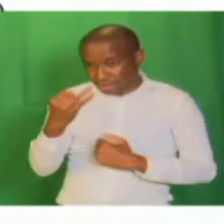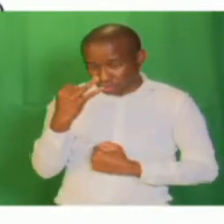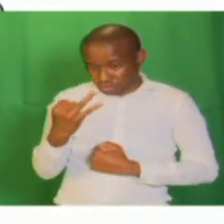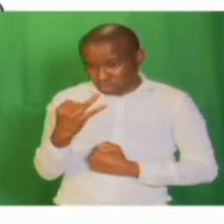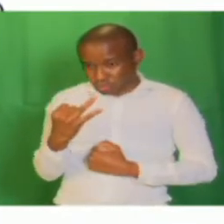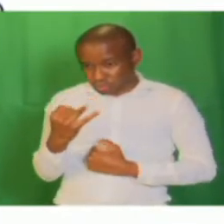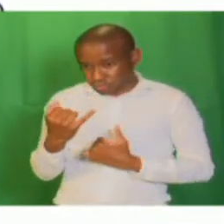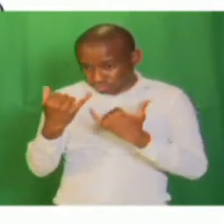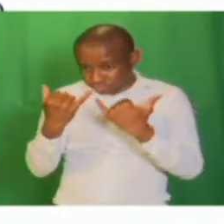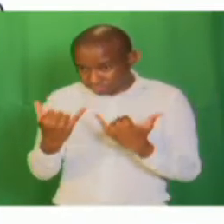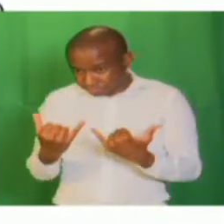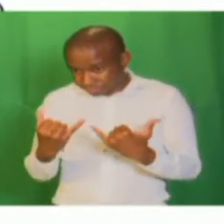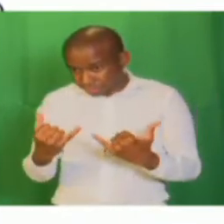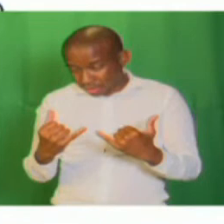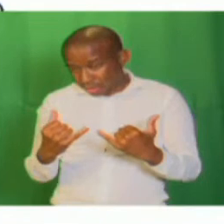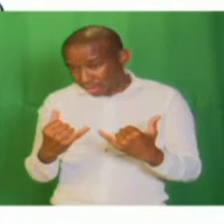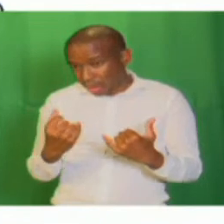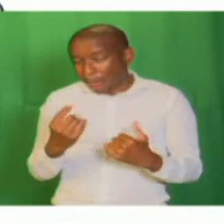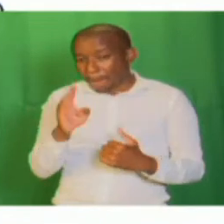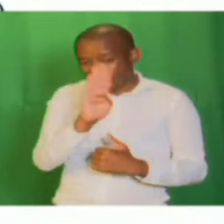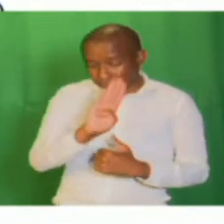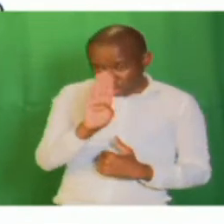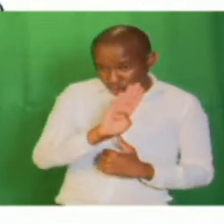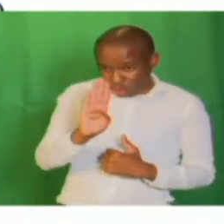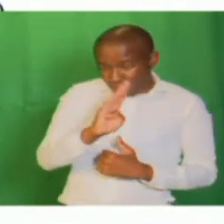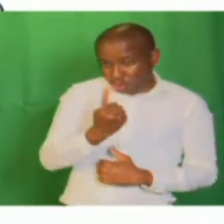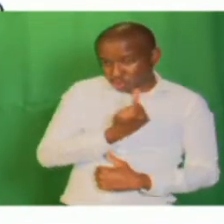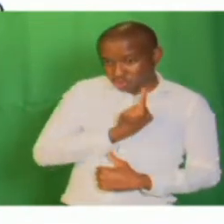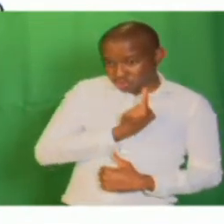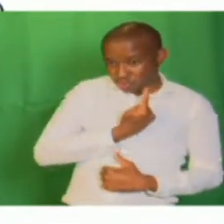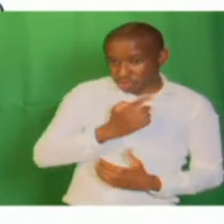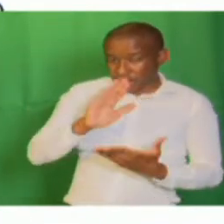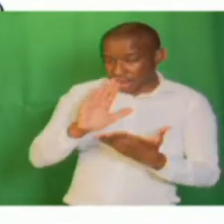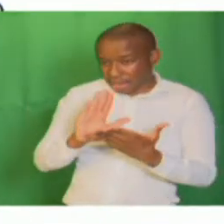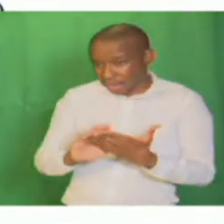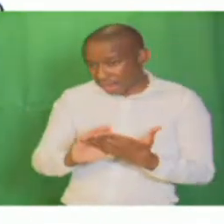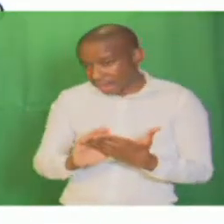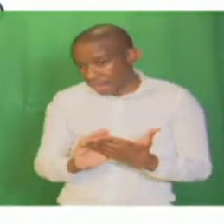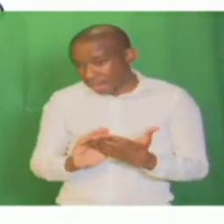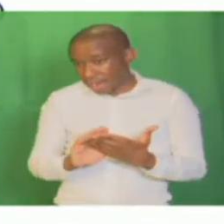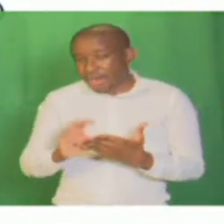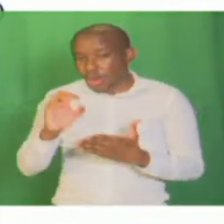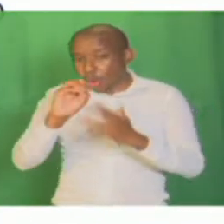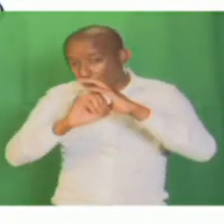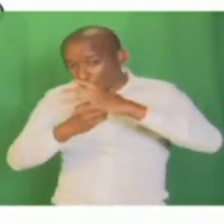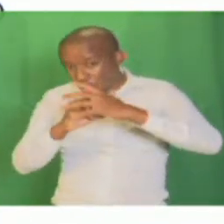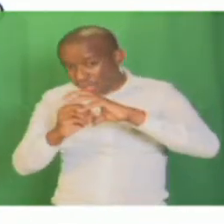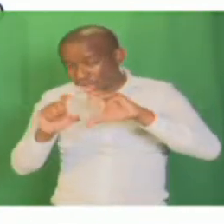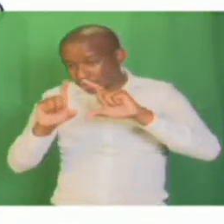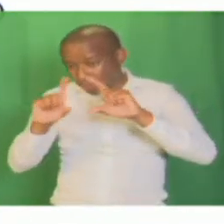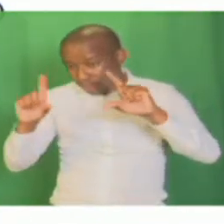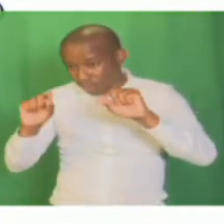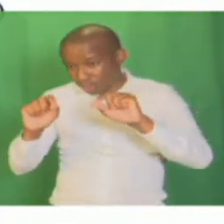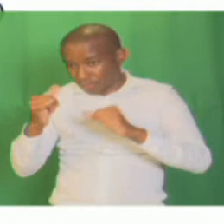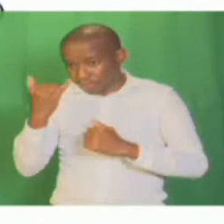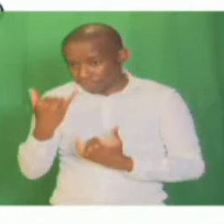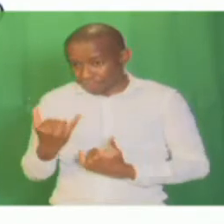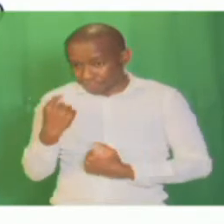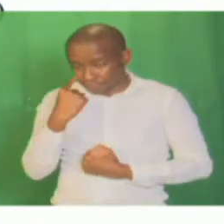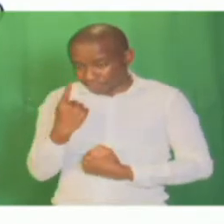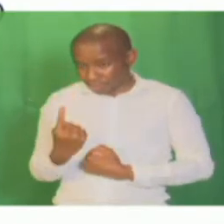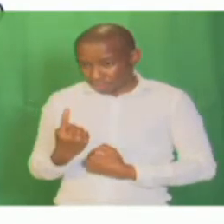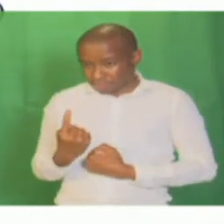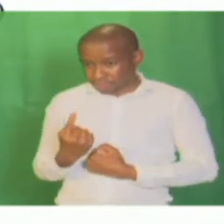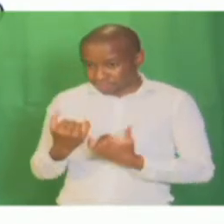into two smaller triangles, the blue triangle on its own, and add the smaller triangle, which is orange. Now, looking